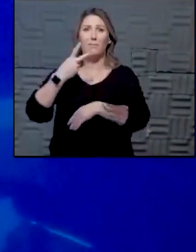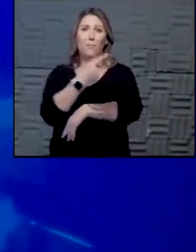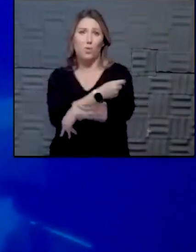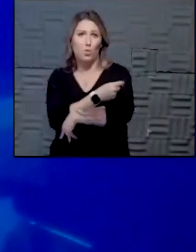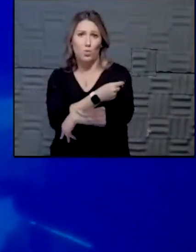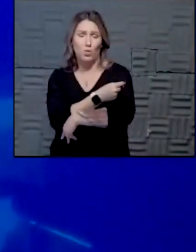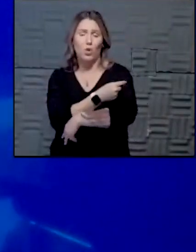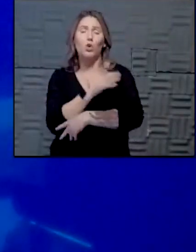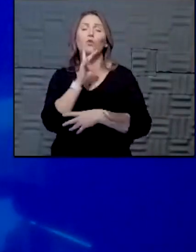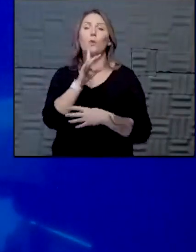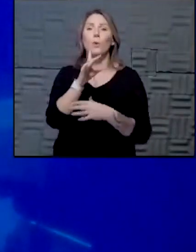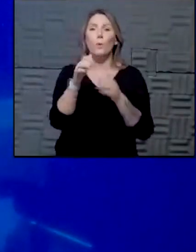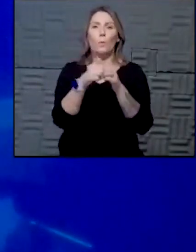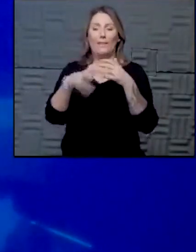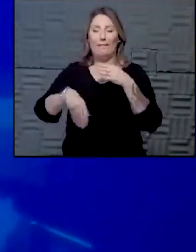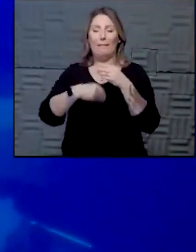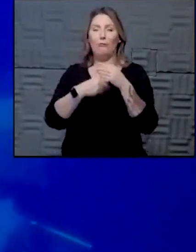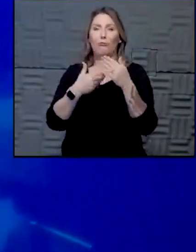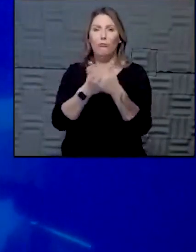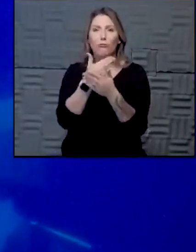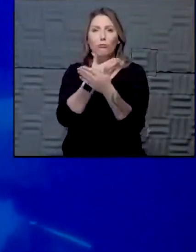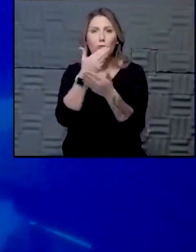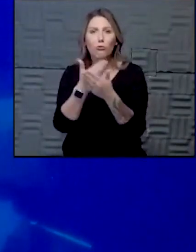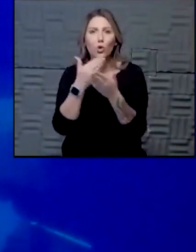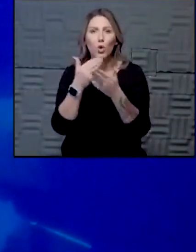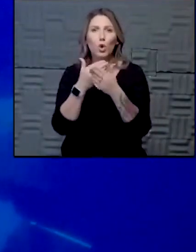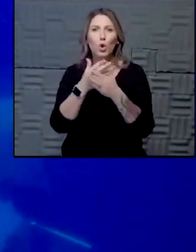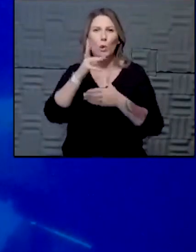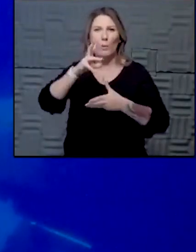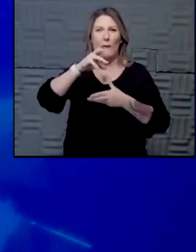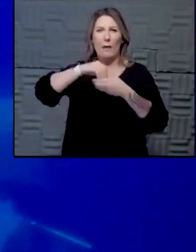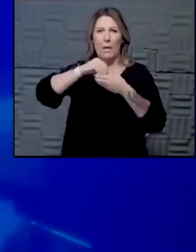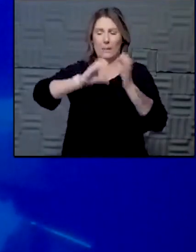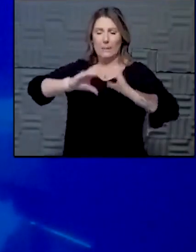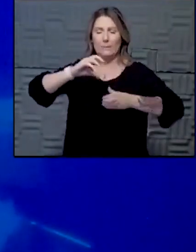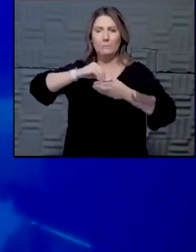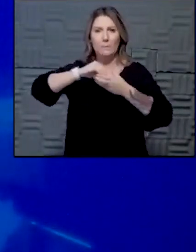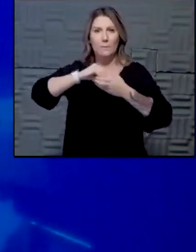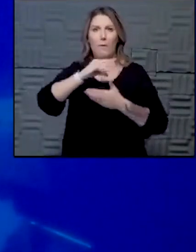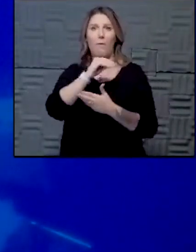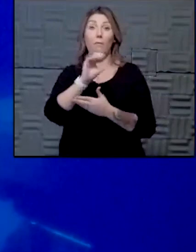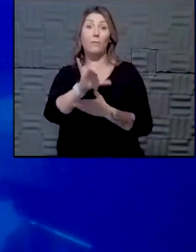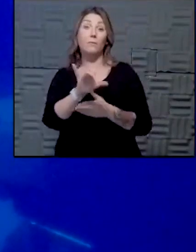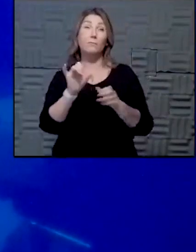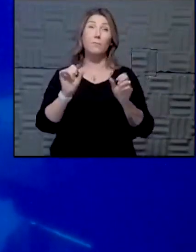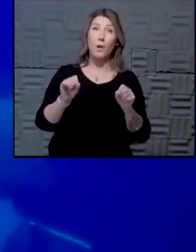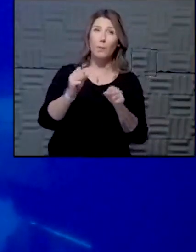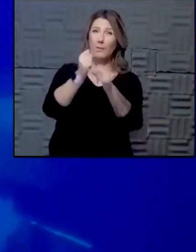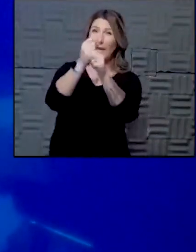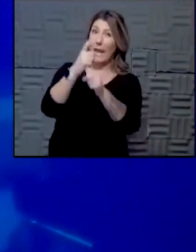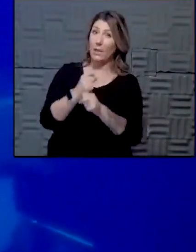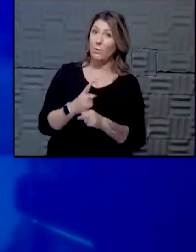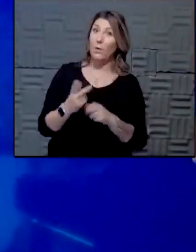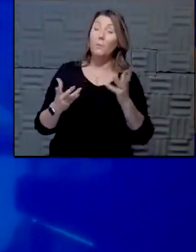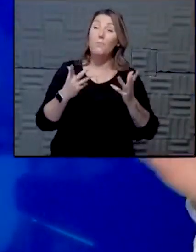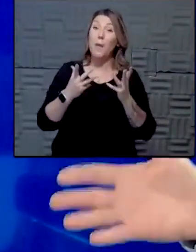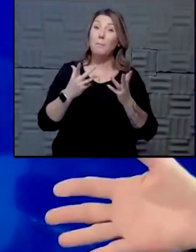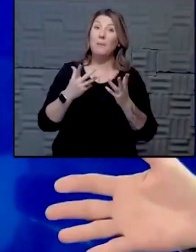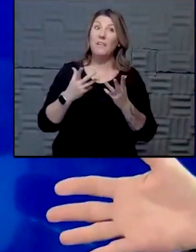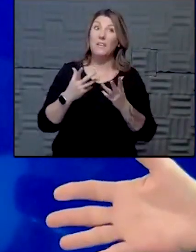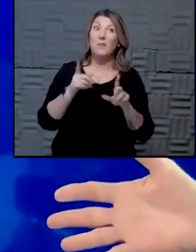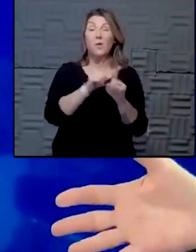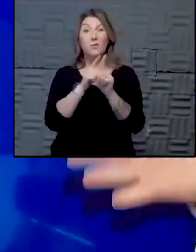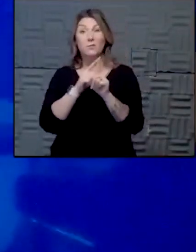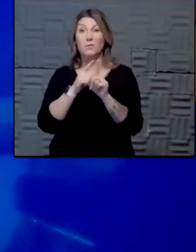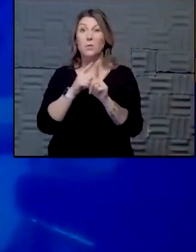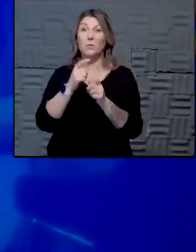booster with the new formulation in it, Hawkeye. And I think that that's probably going to be annually. It could be every 6 months if we